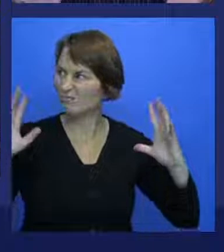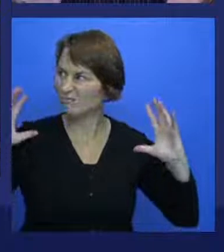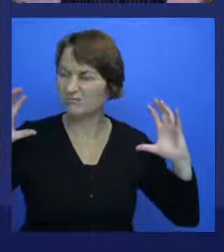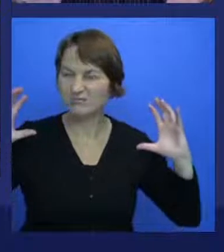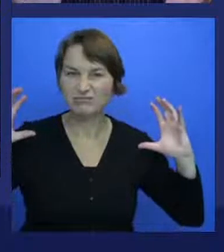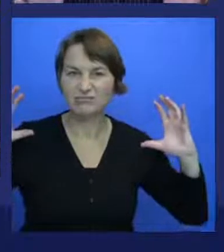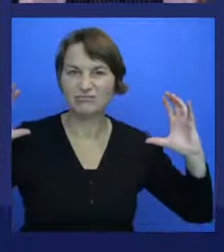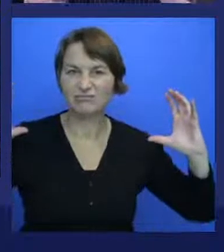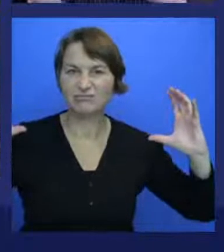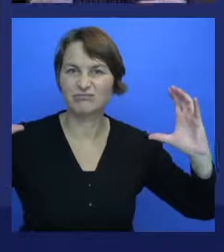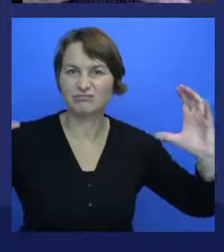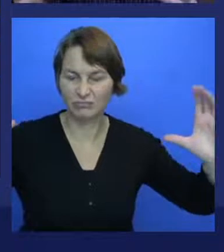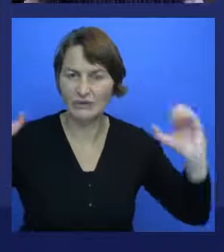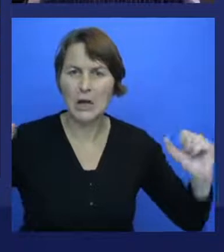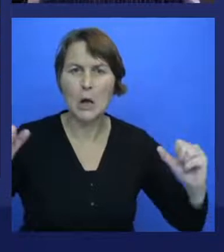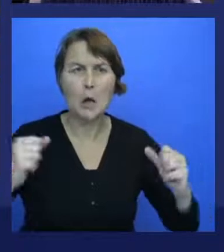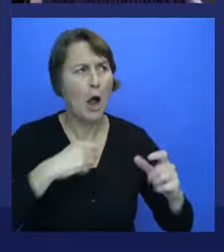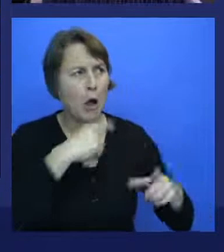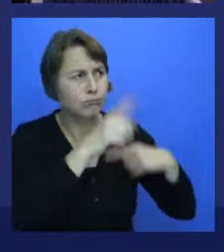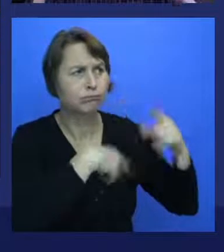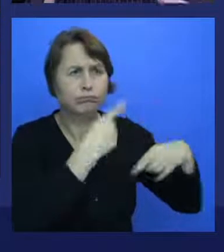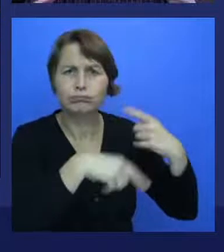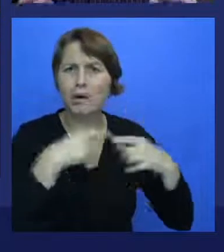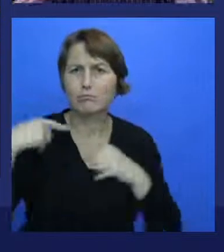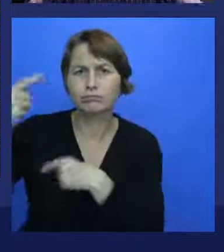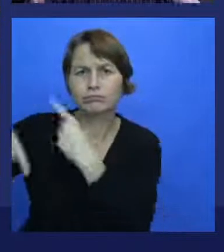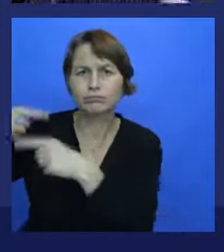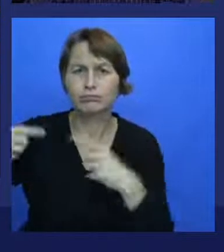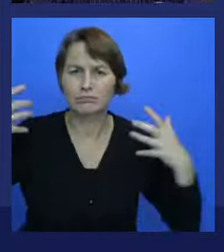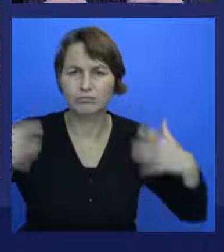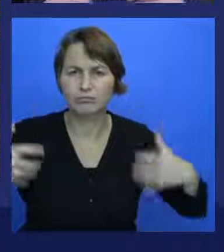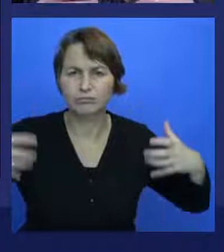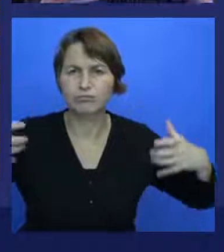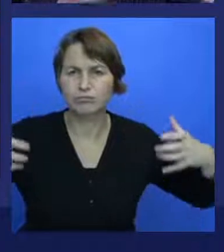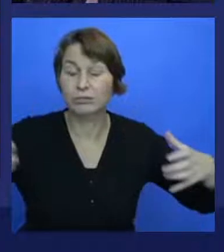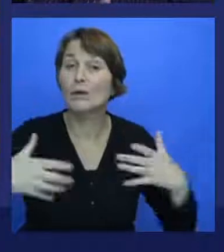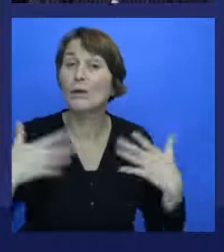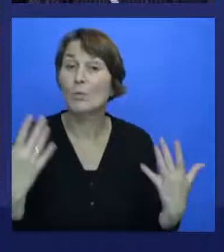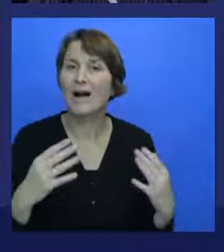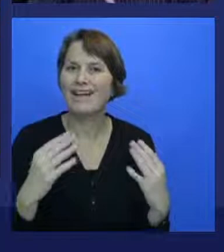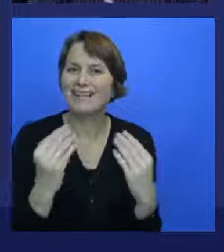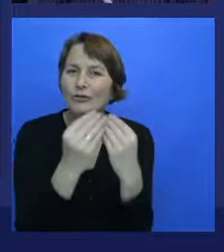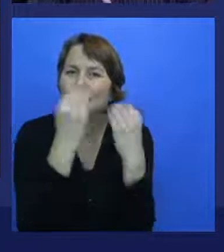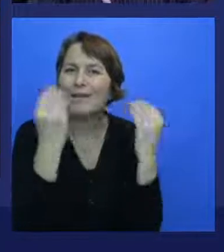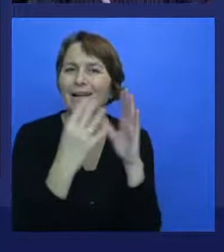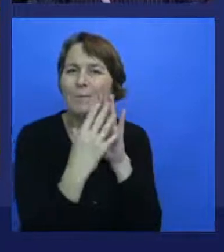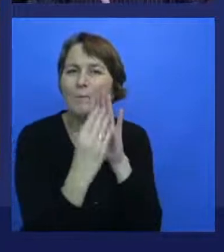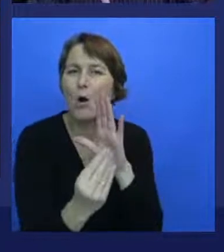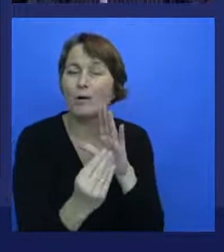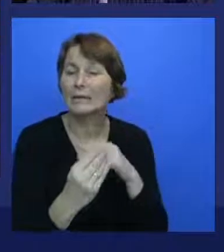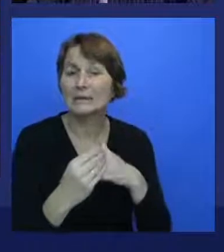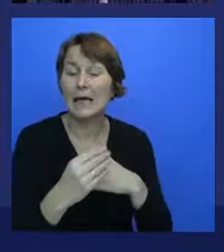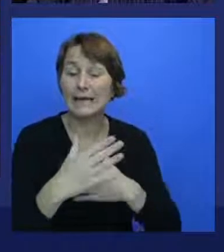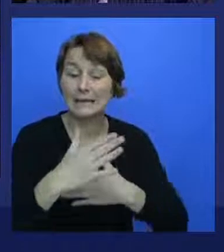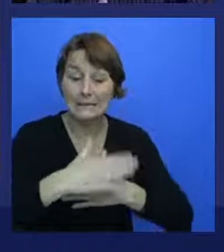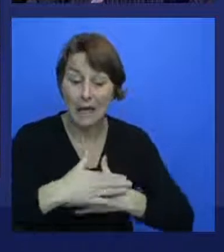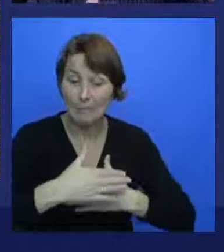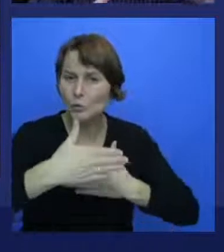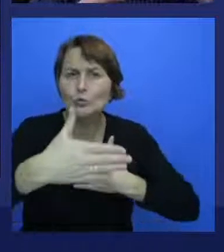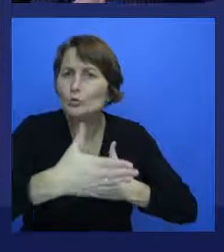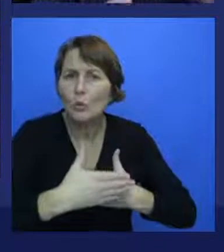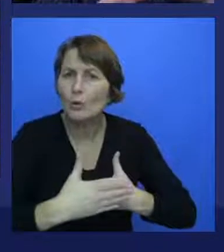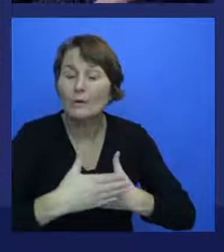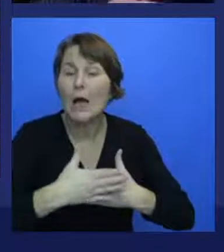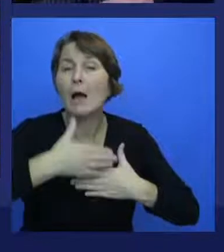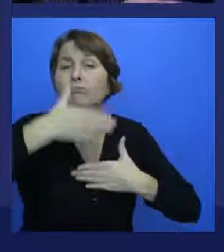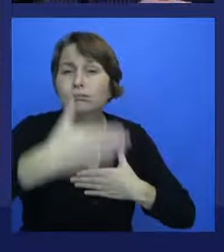artificial intelligence. Because often our training models require huge amounts of compute for a relatively short amount of time. And so we